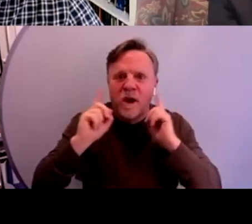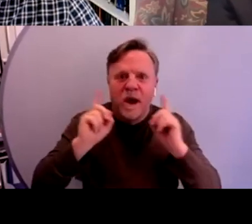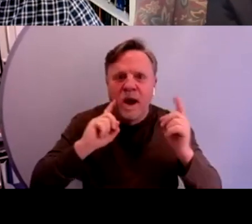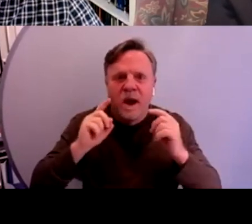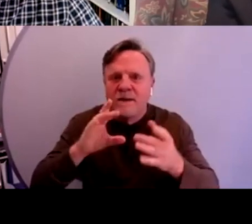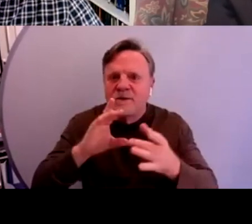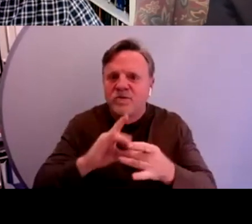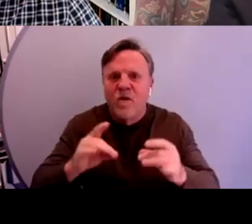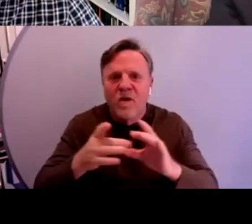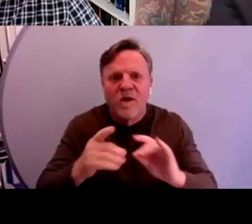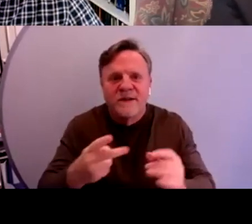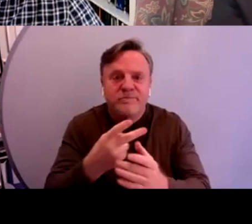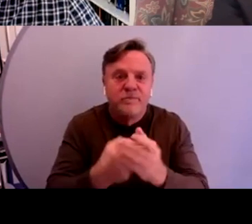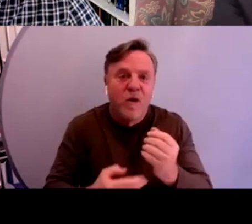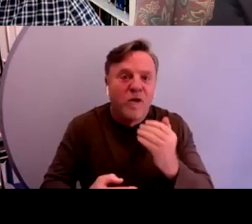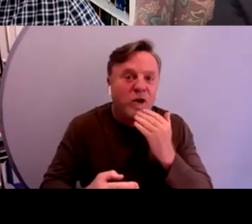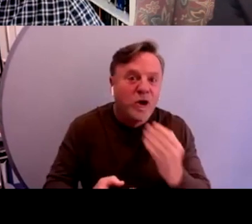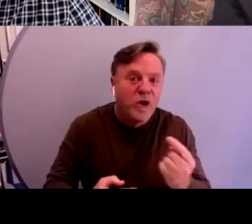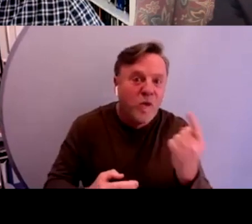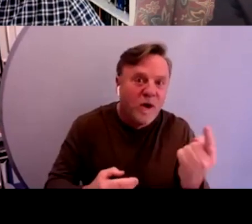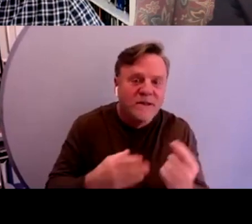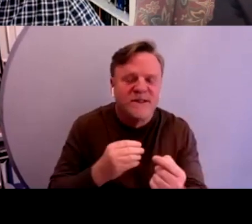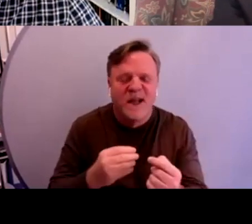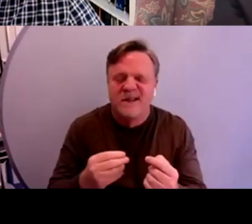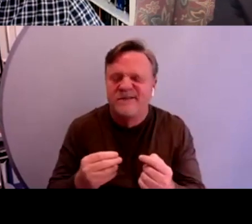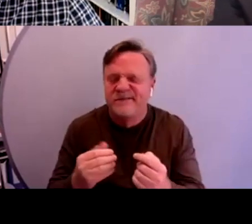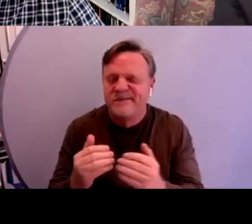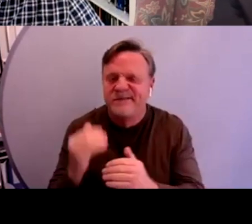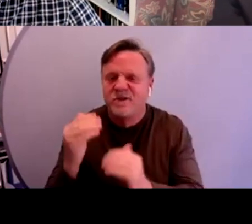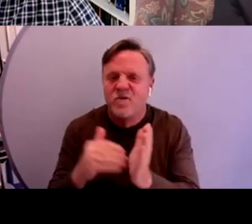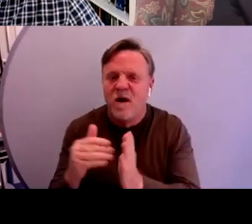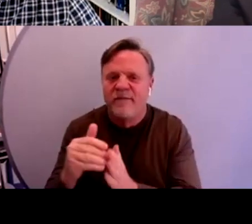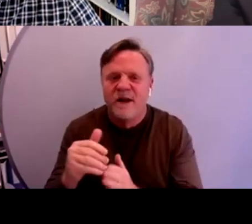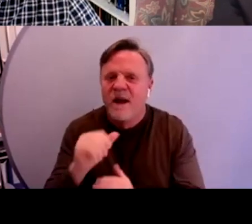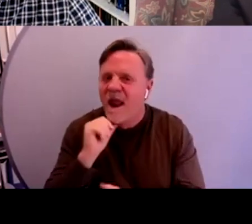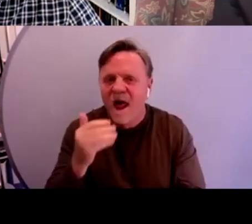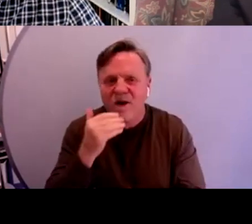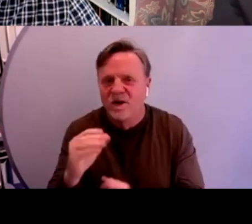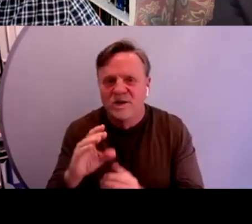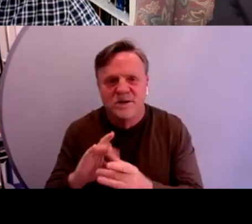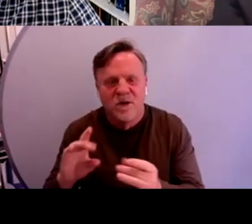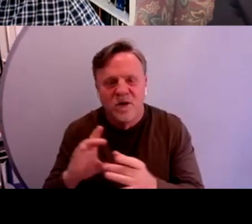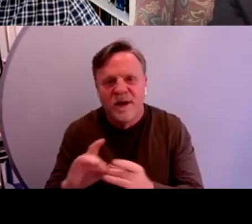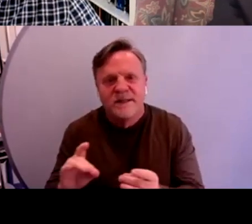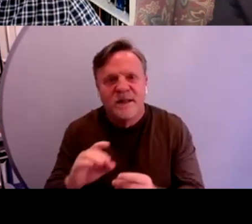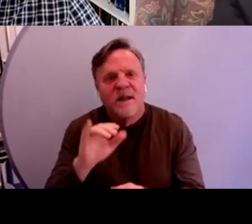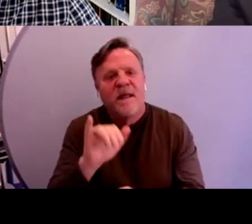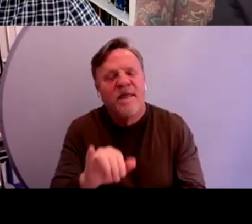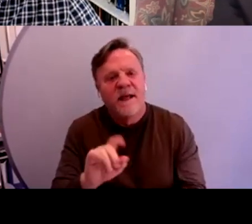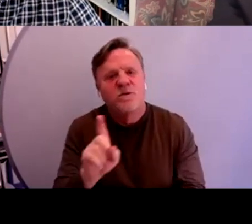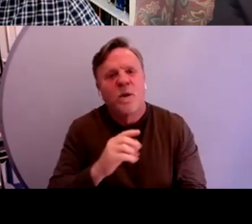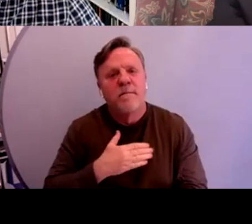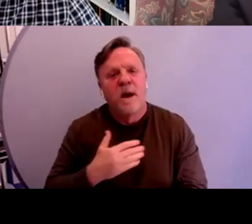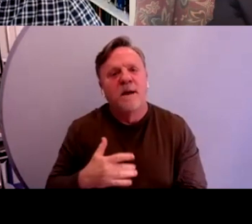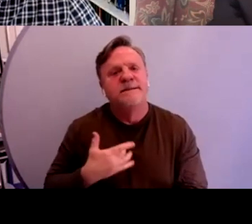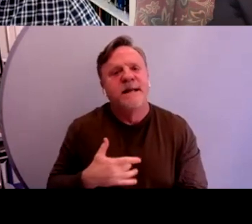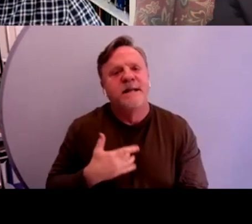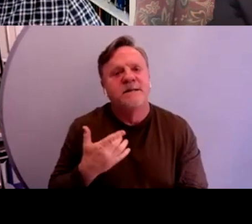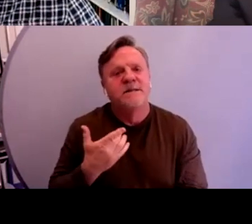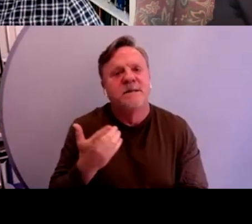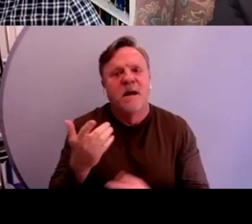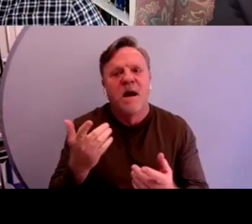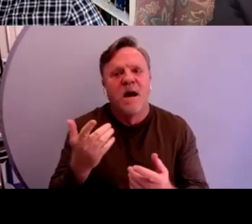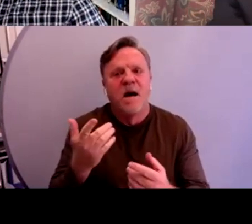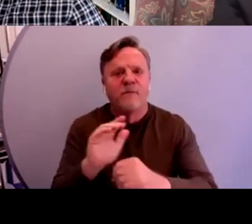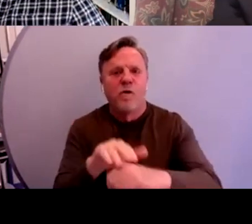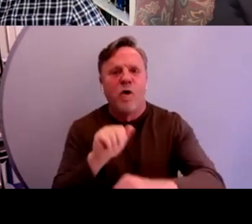both the good ones and then far too often not so good ones, was where my sense of call and